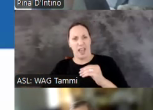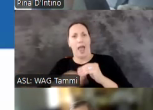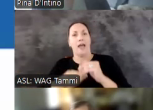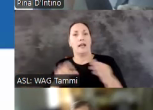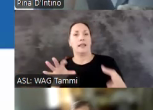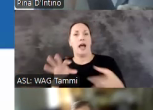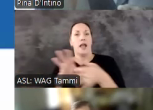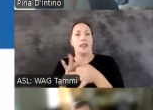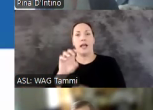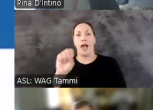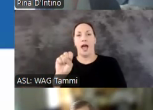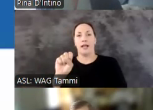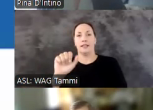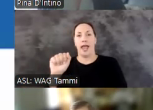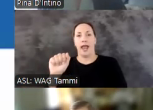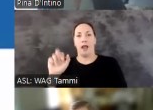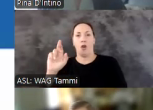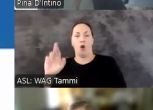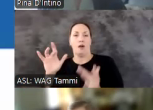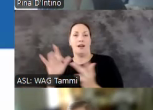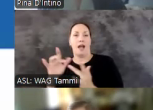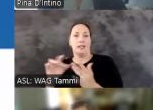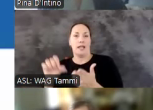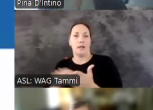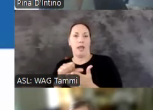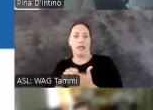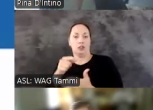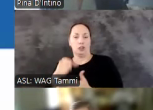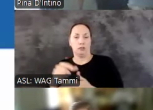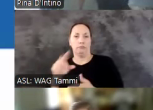SAR contact page in the chat as well.